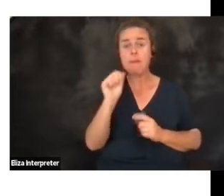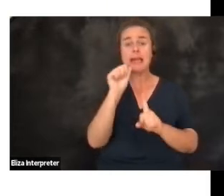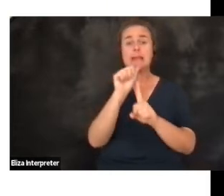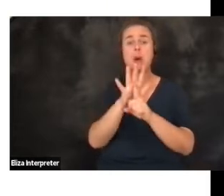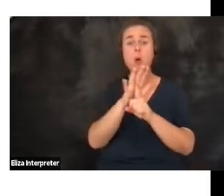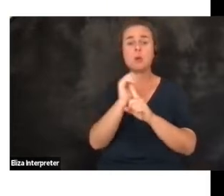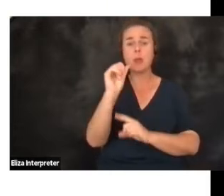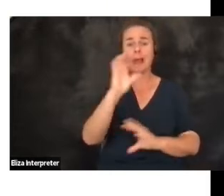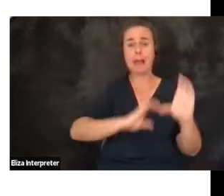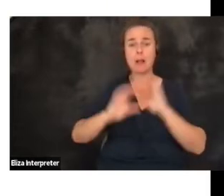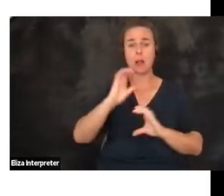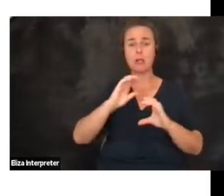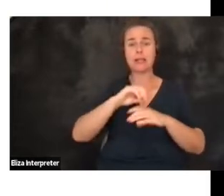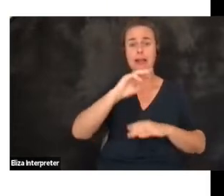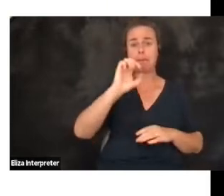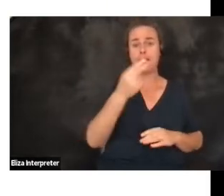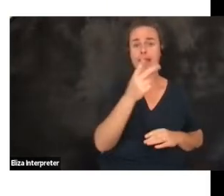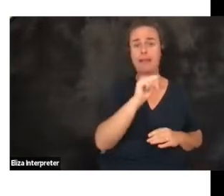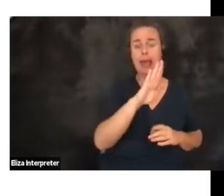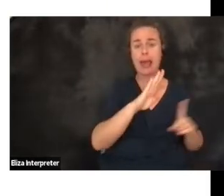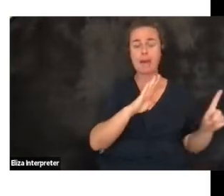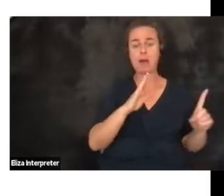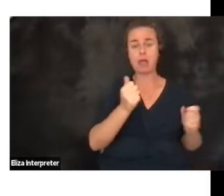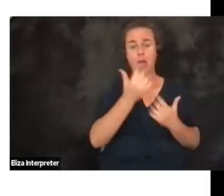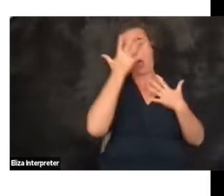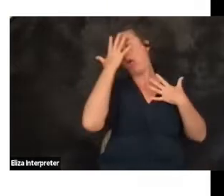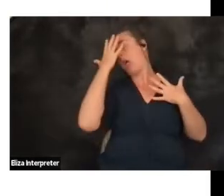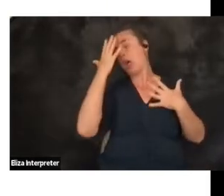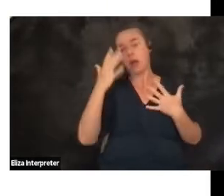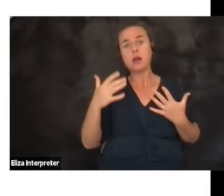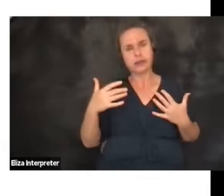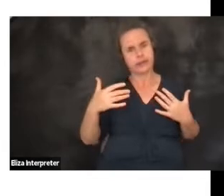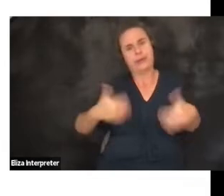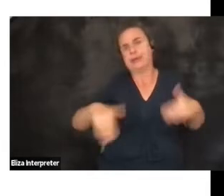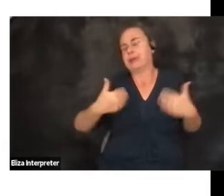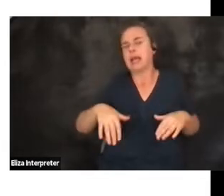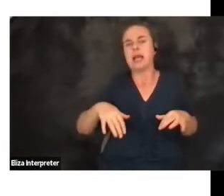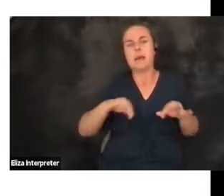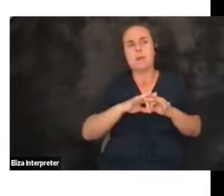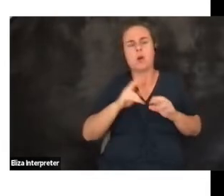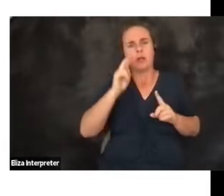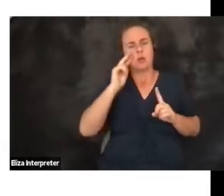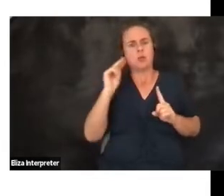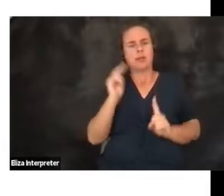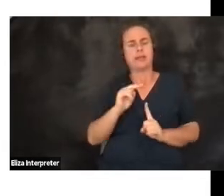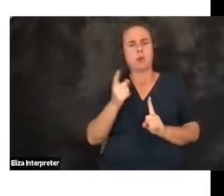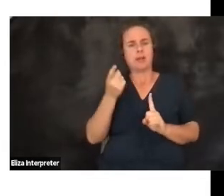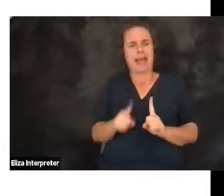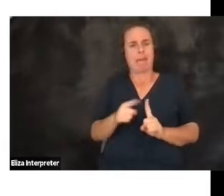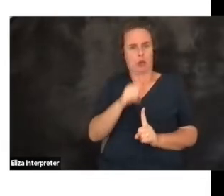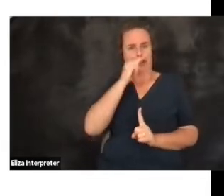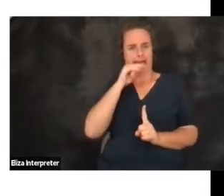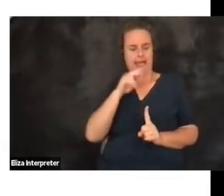to the chemicals in a meth lab, it becomes very important to see what's happening to